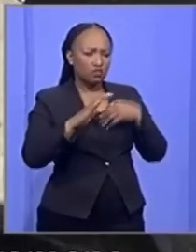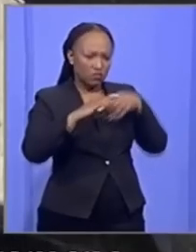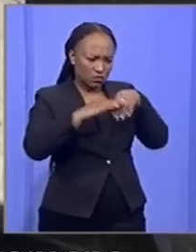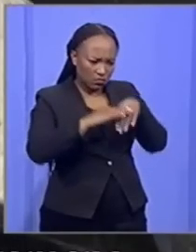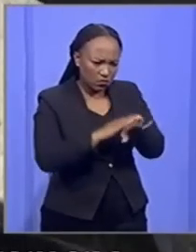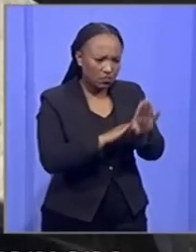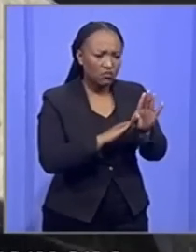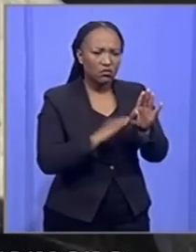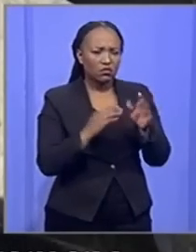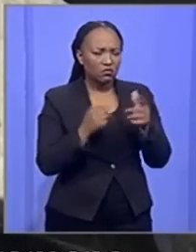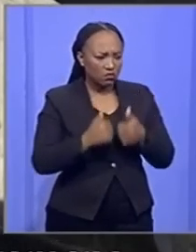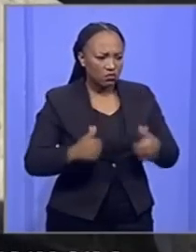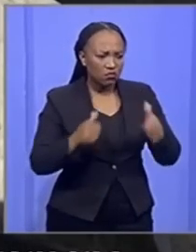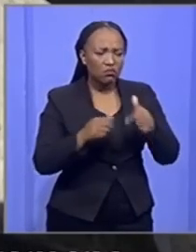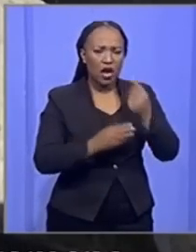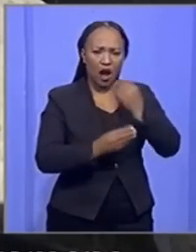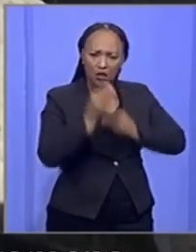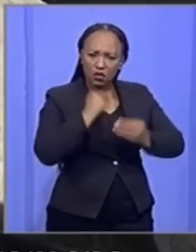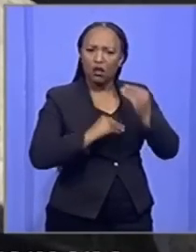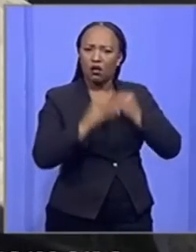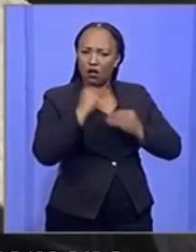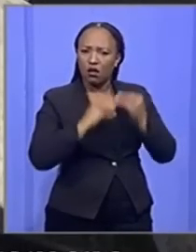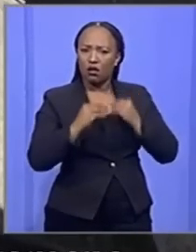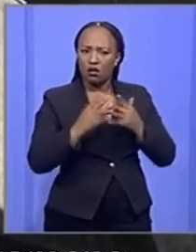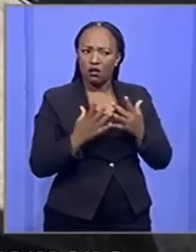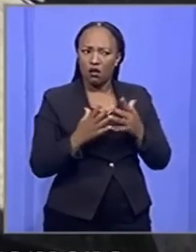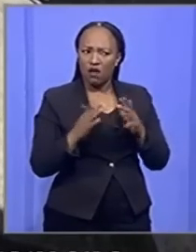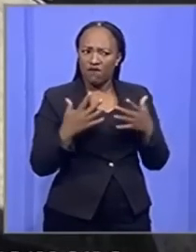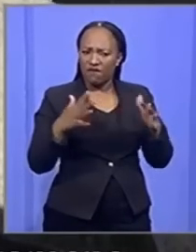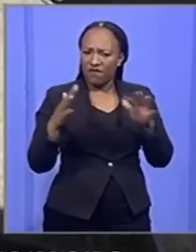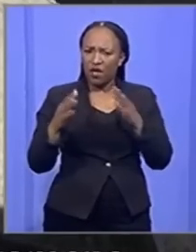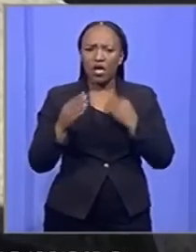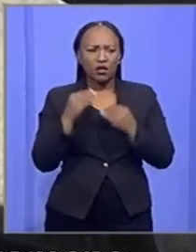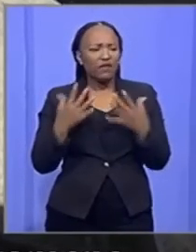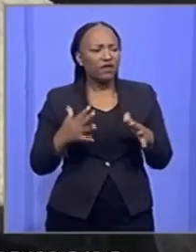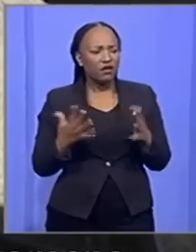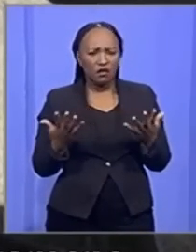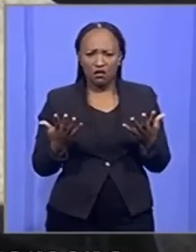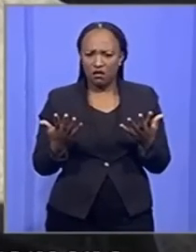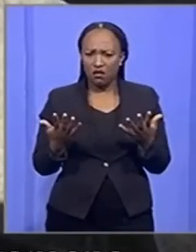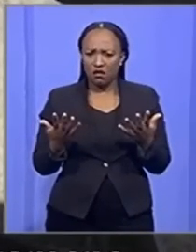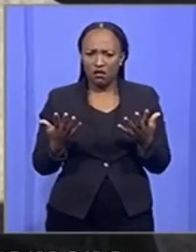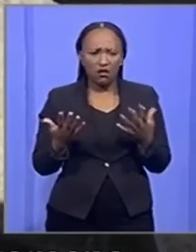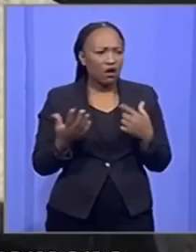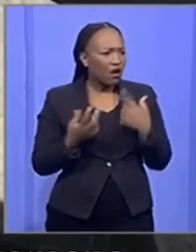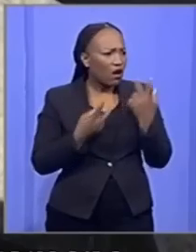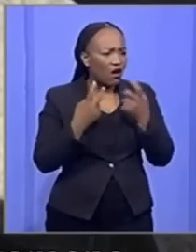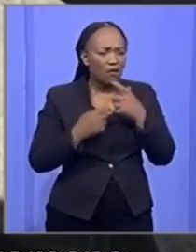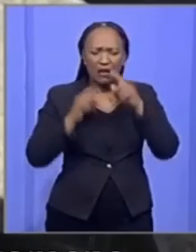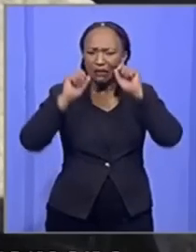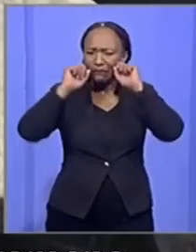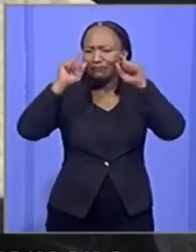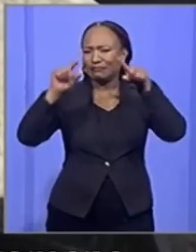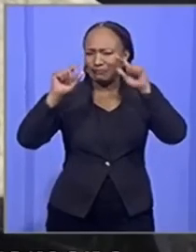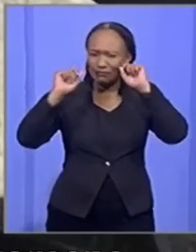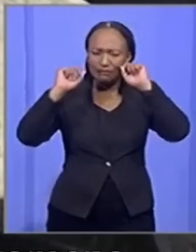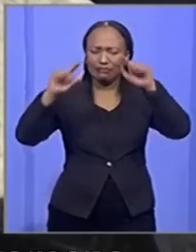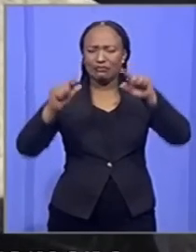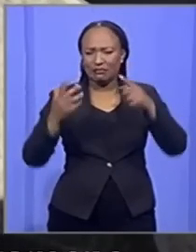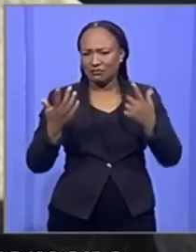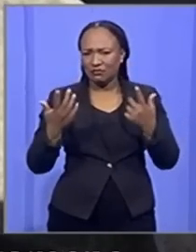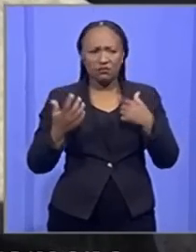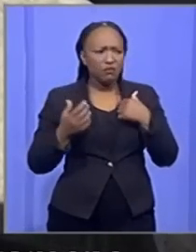raja mola re wa haika kale ke thomolla